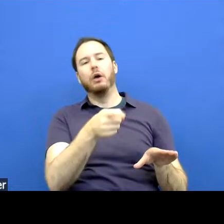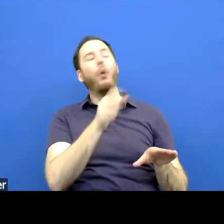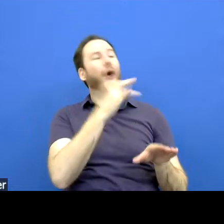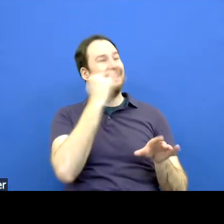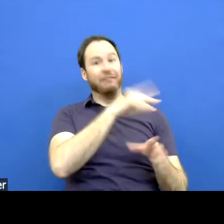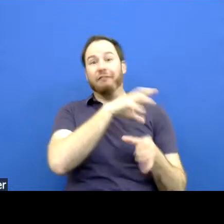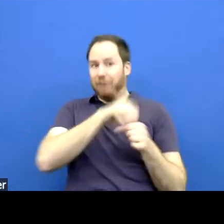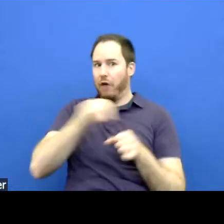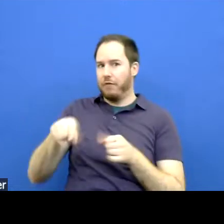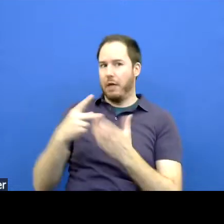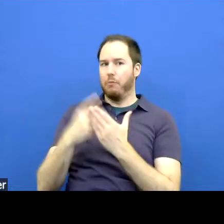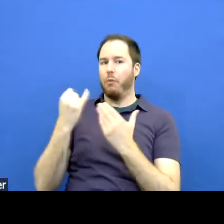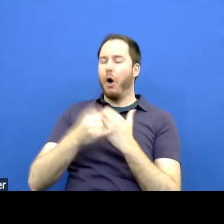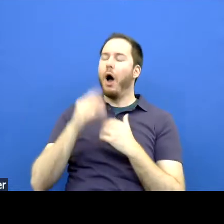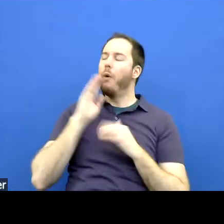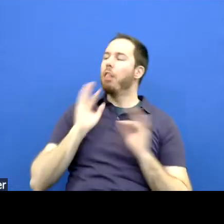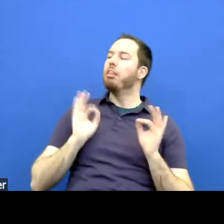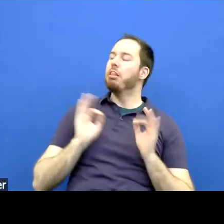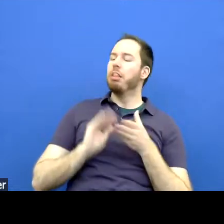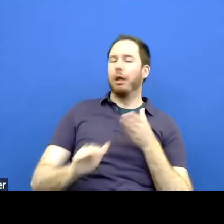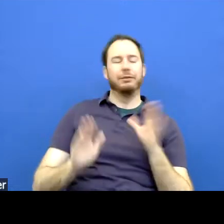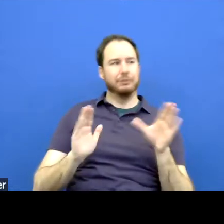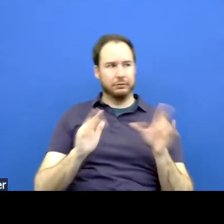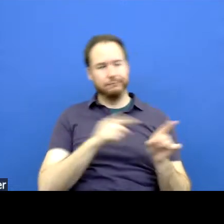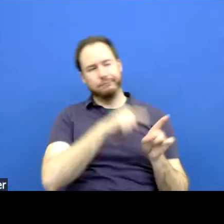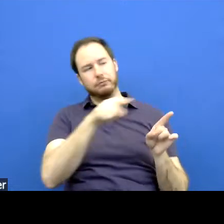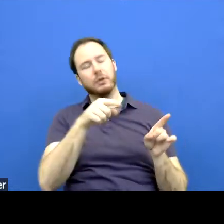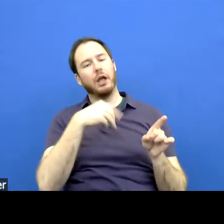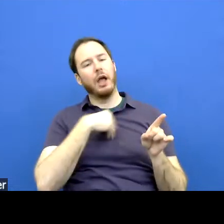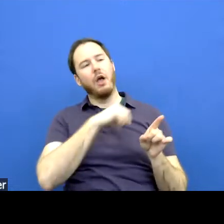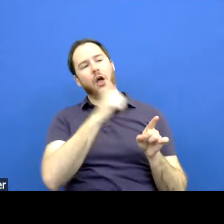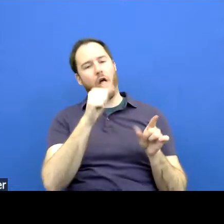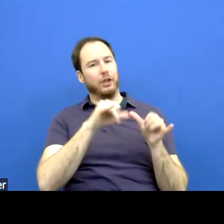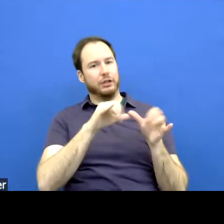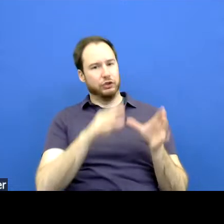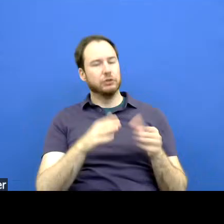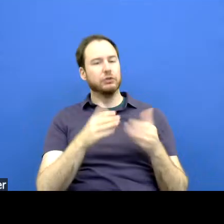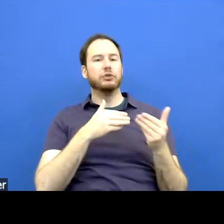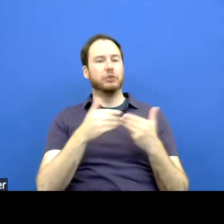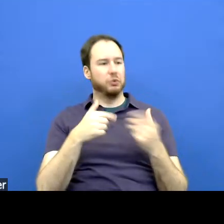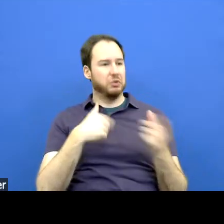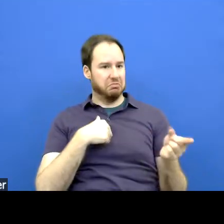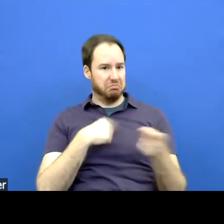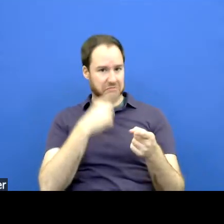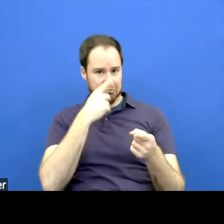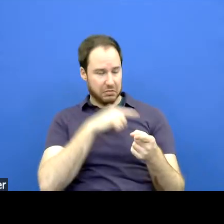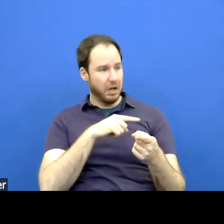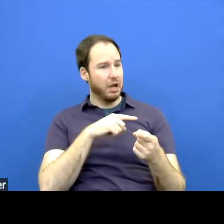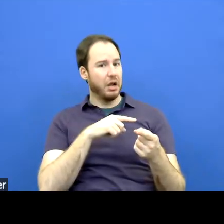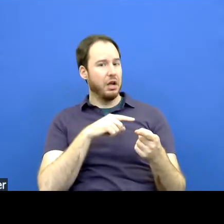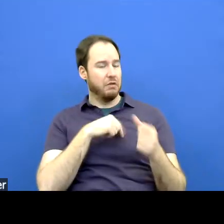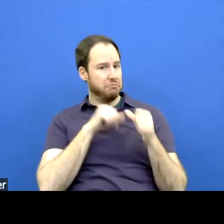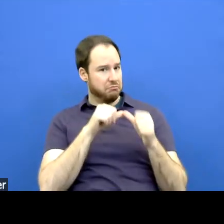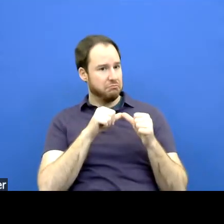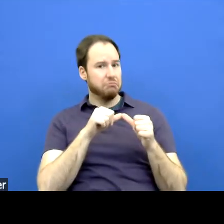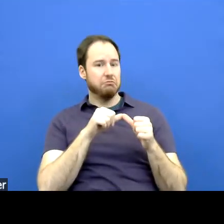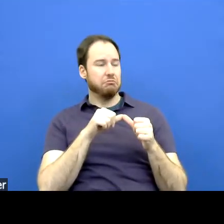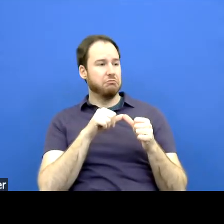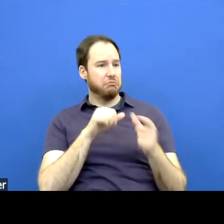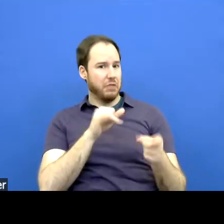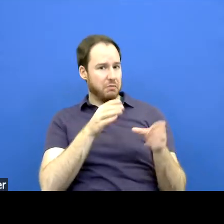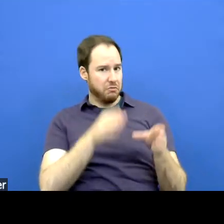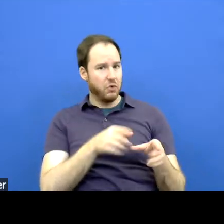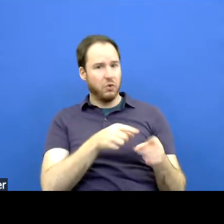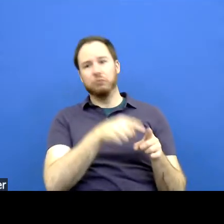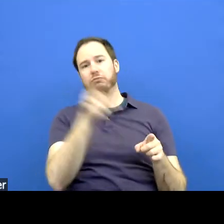going out on his own. We double checked with the firm he's coming out from. They were okay with us continuing to use him as